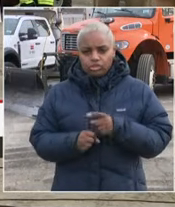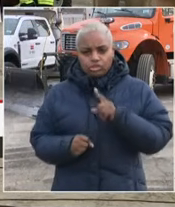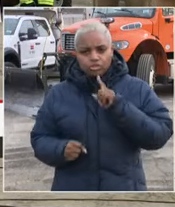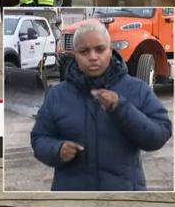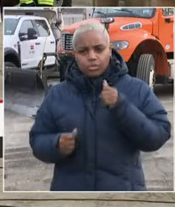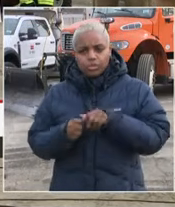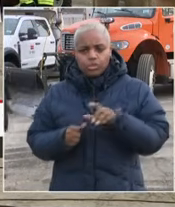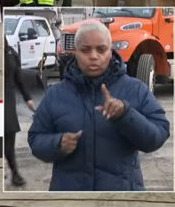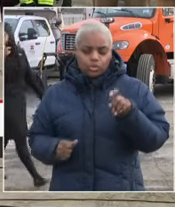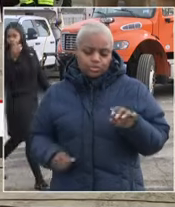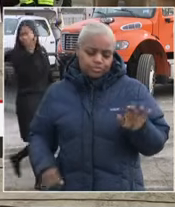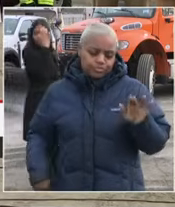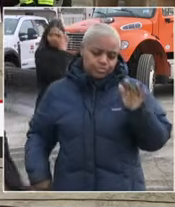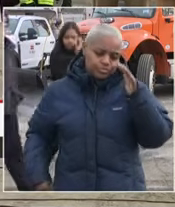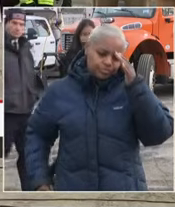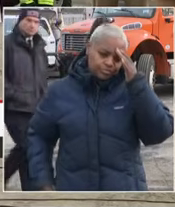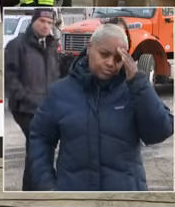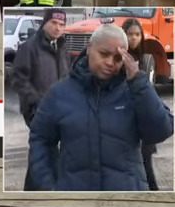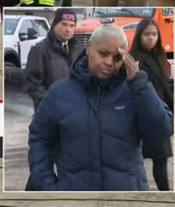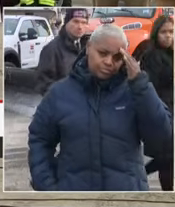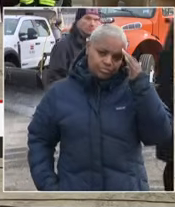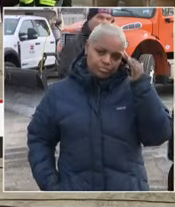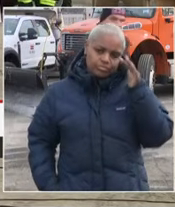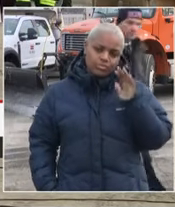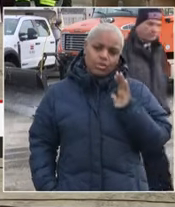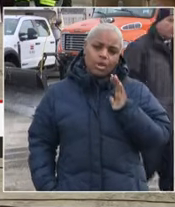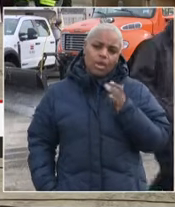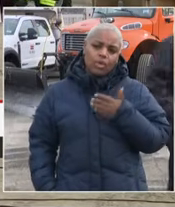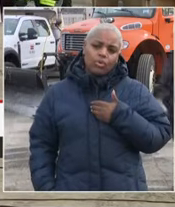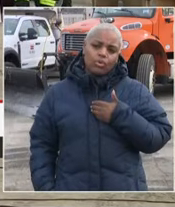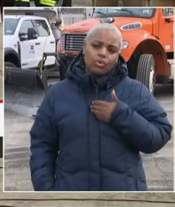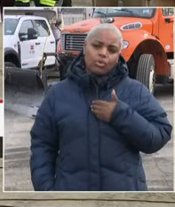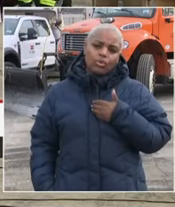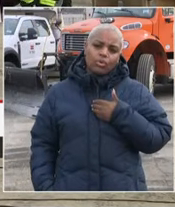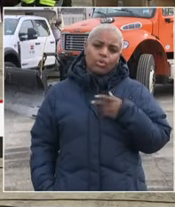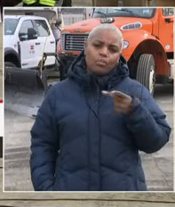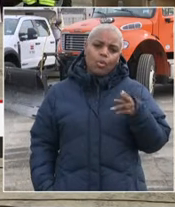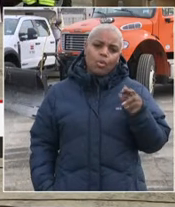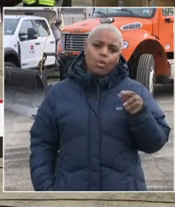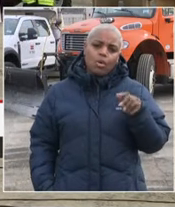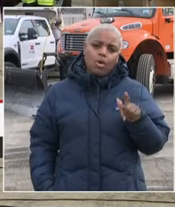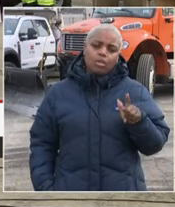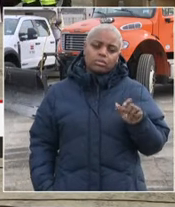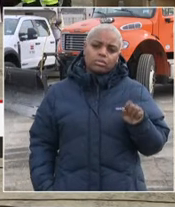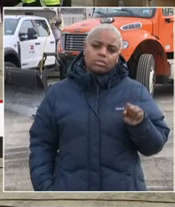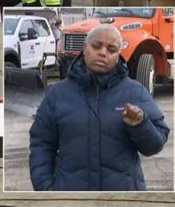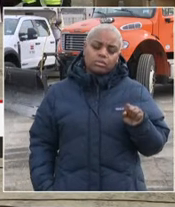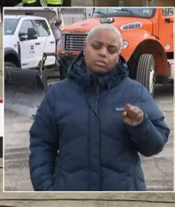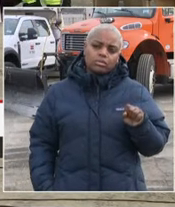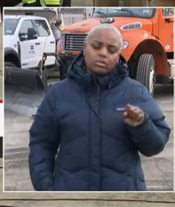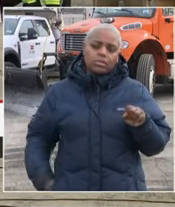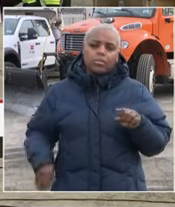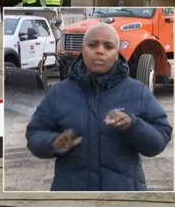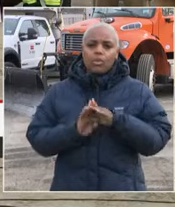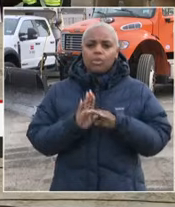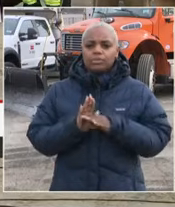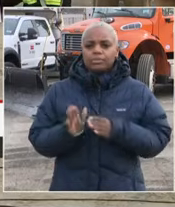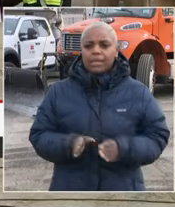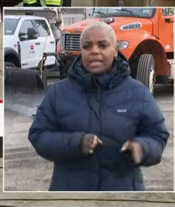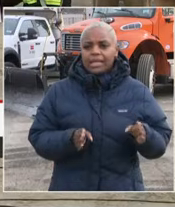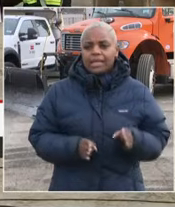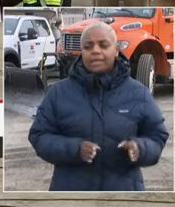as our protocols, our emergency response facility, we're very deliberate on, say we have a series of